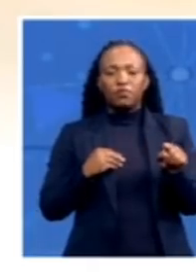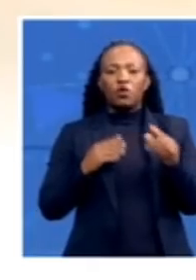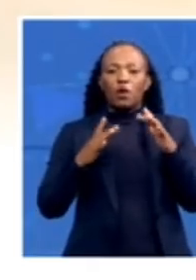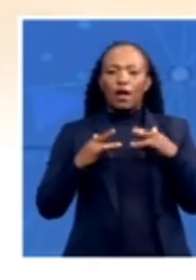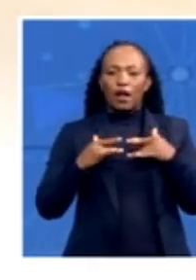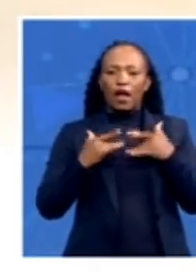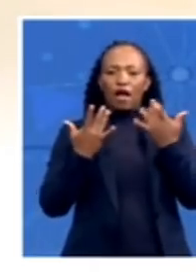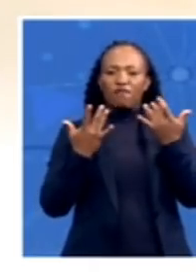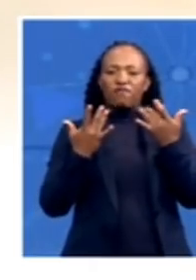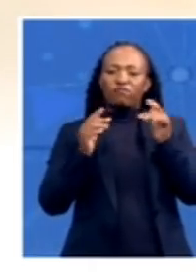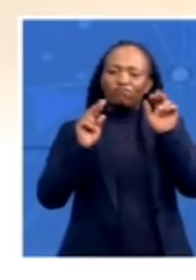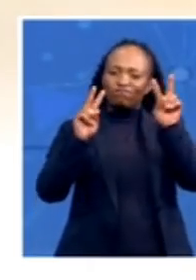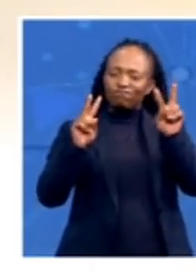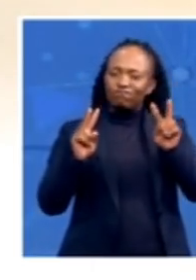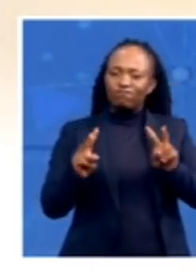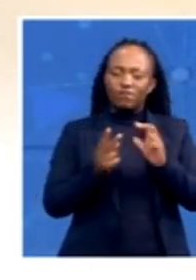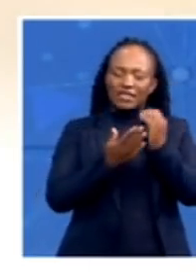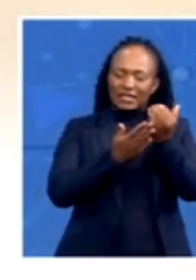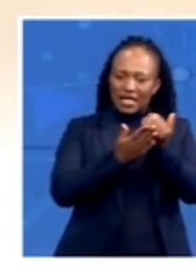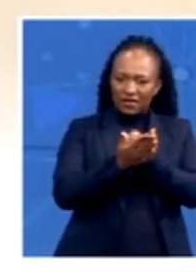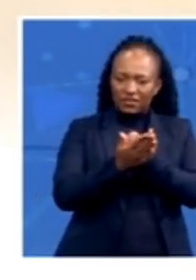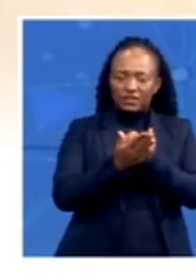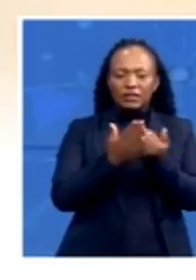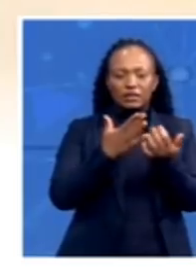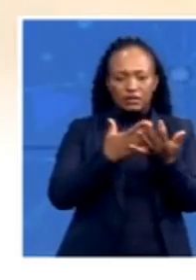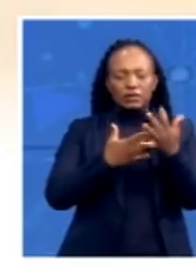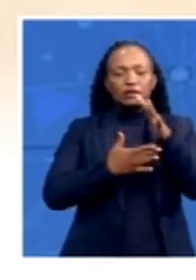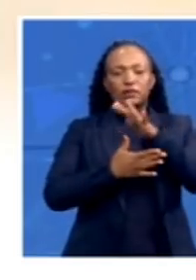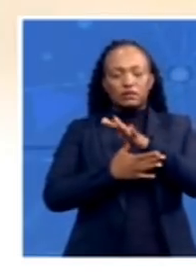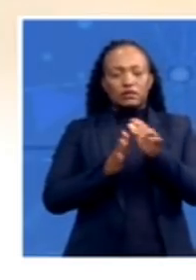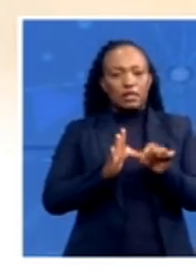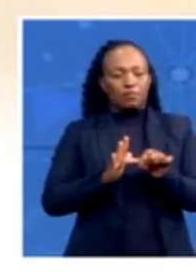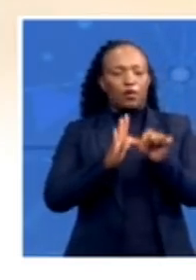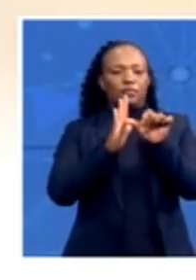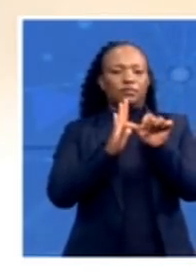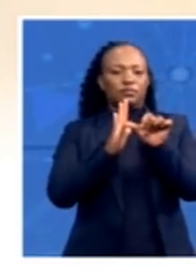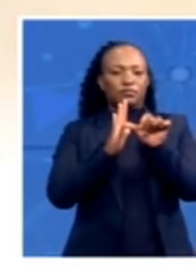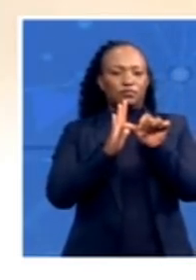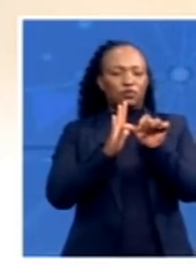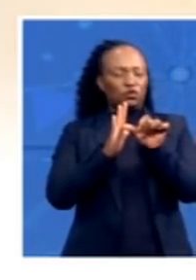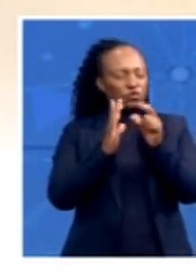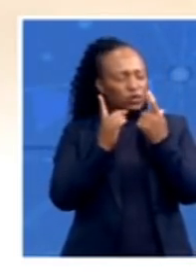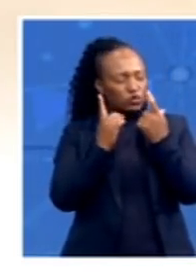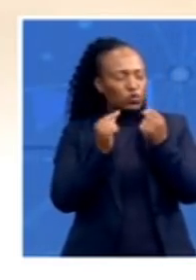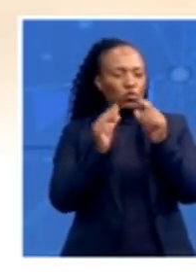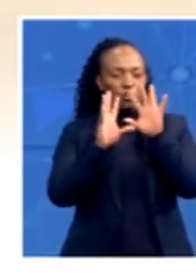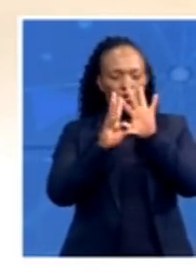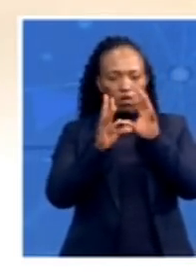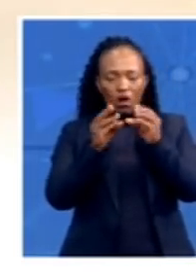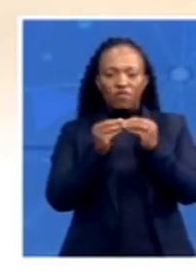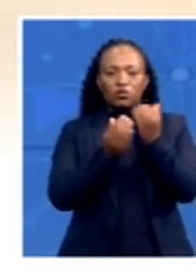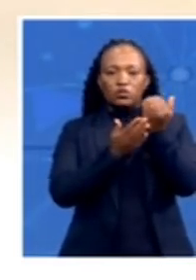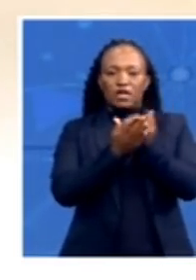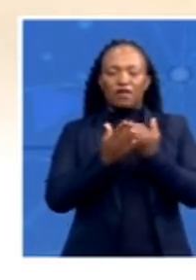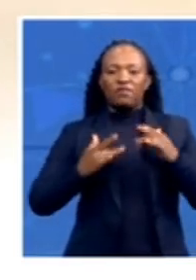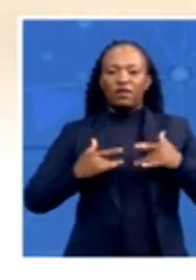and everything must be done to save lives. We cannot have a faith tradition that is able to live with the